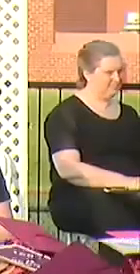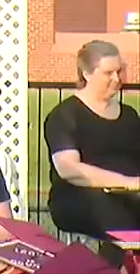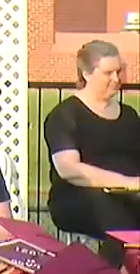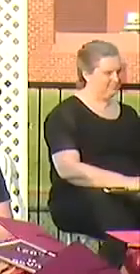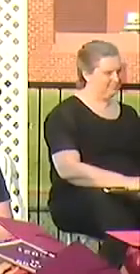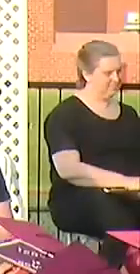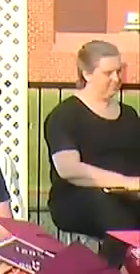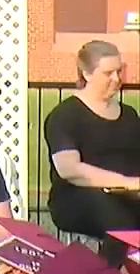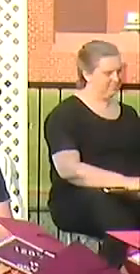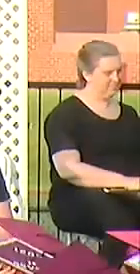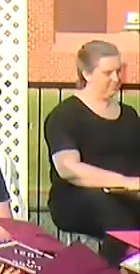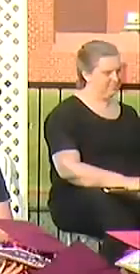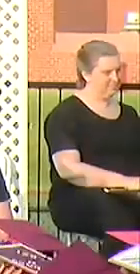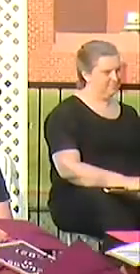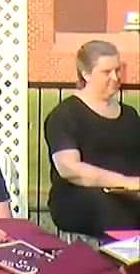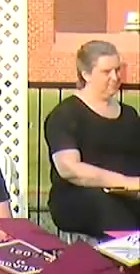Caitlin Mandeville.